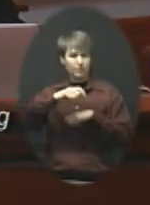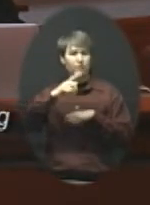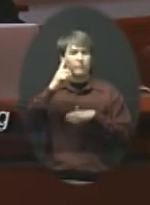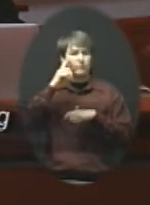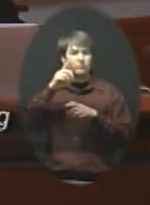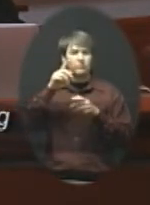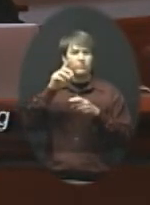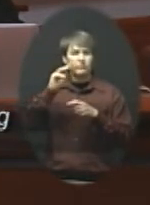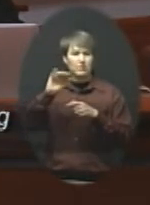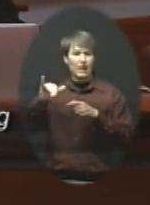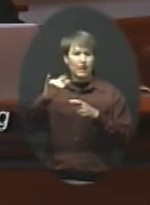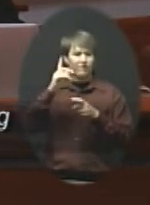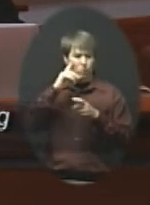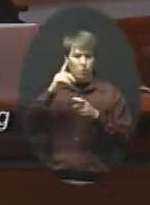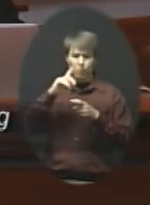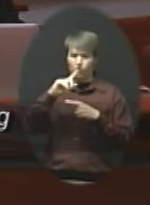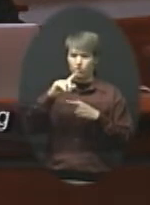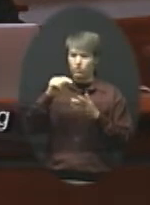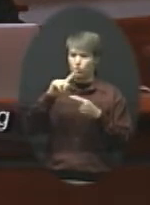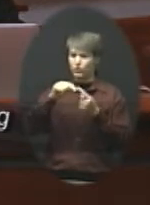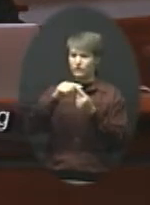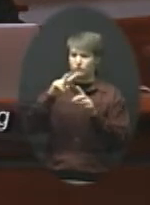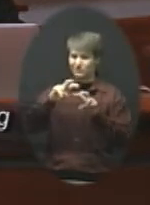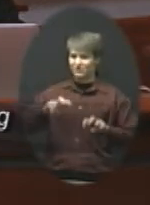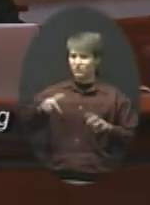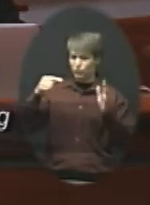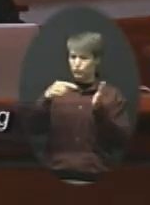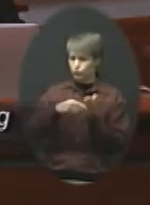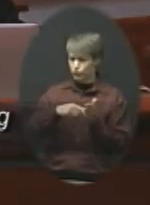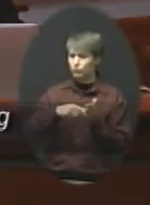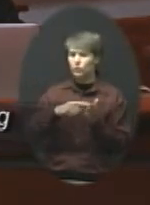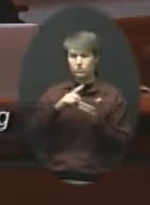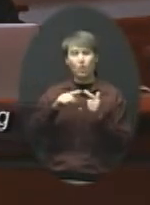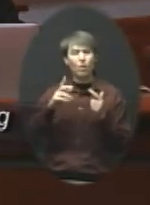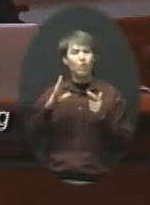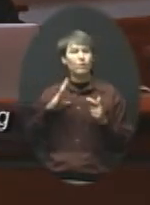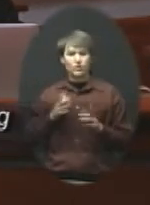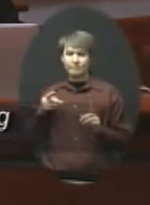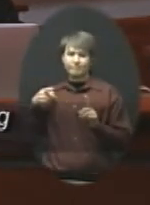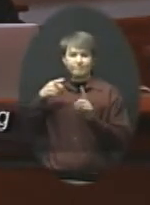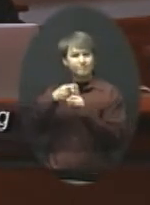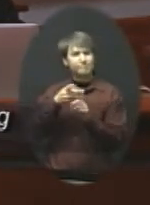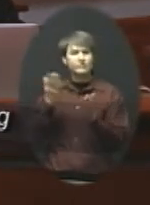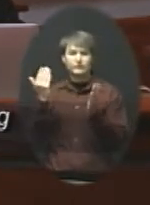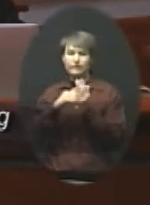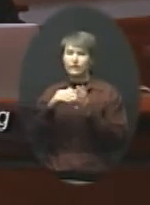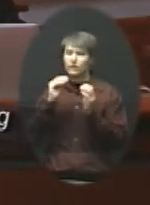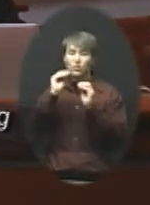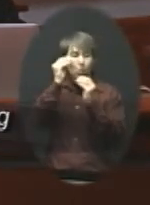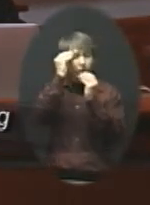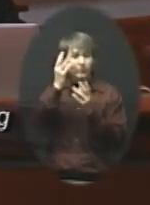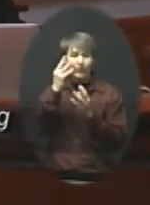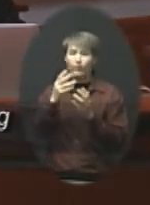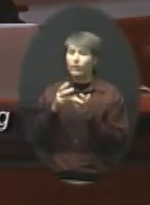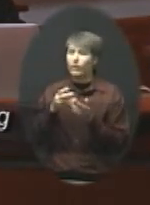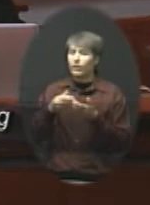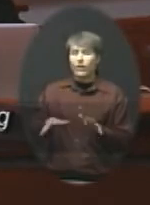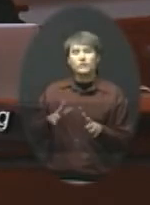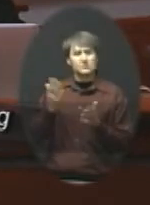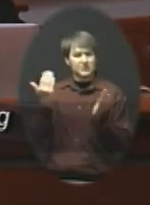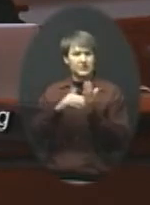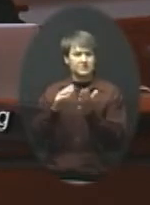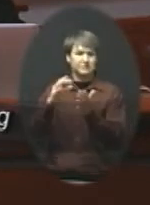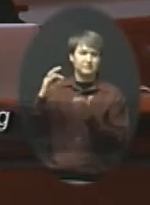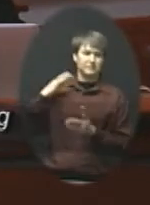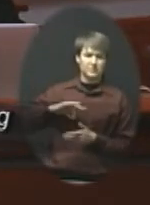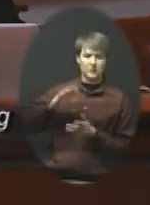and in terms of schools needing a little bit more time to maybe finish that. So we're back on track, no information was lost. And again, I give a lot of credit